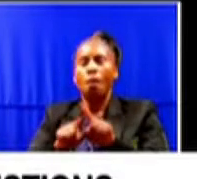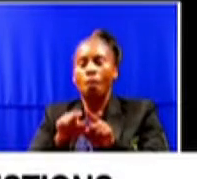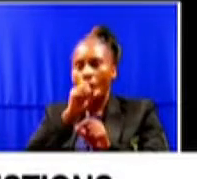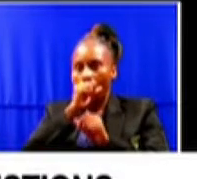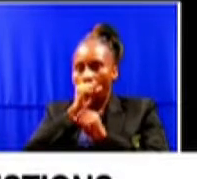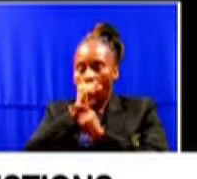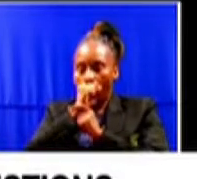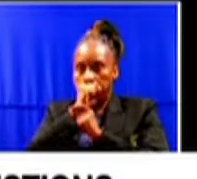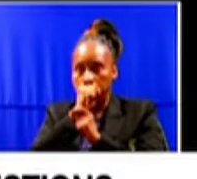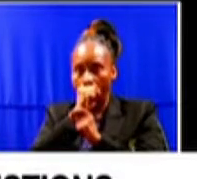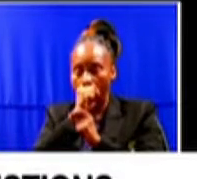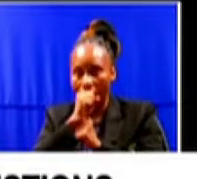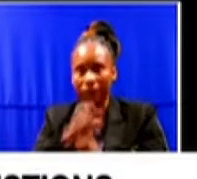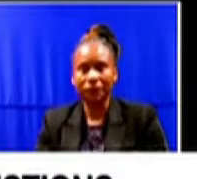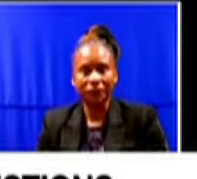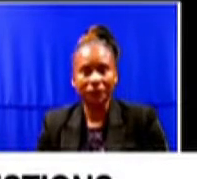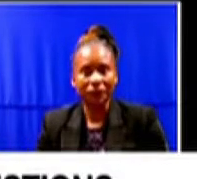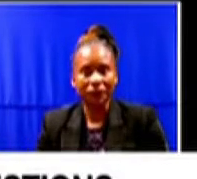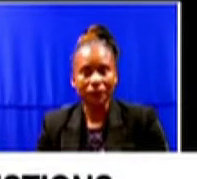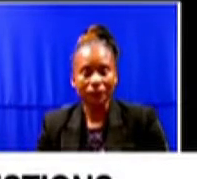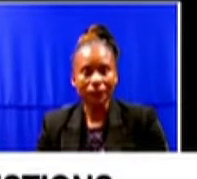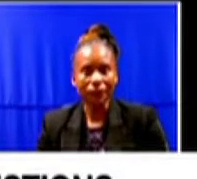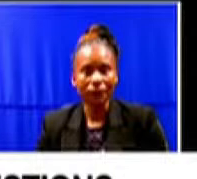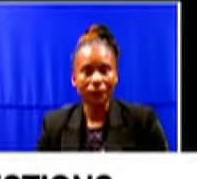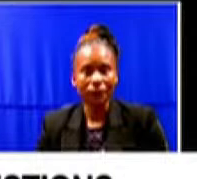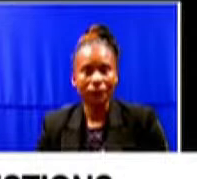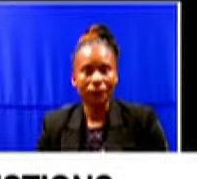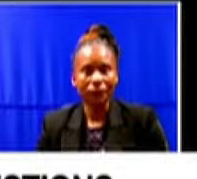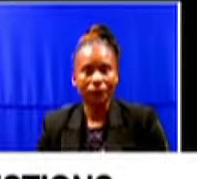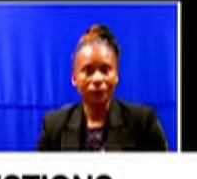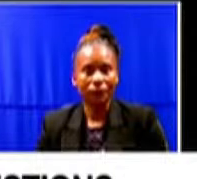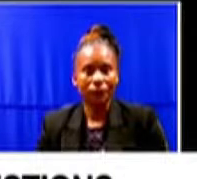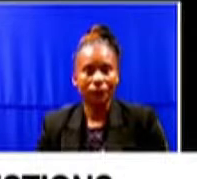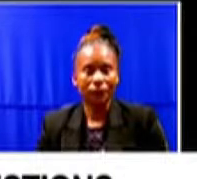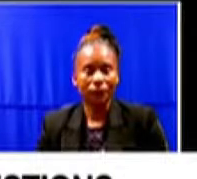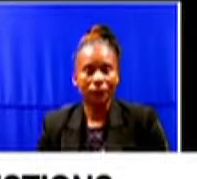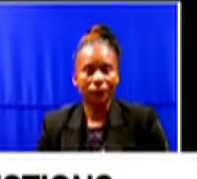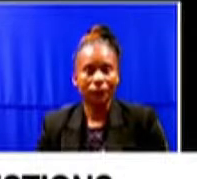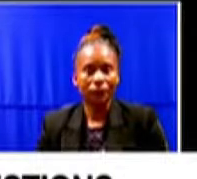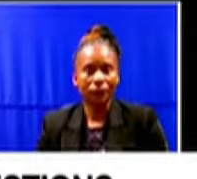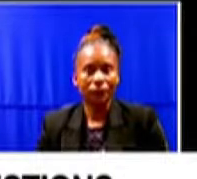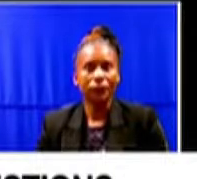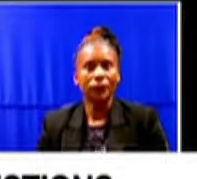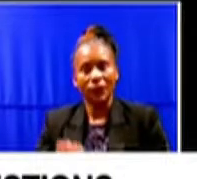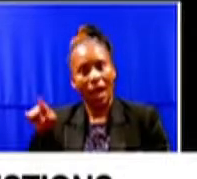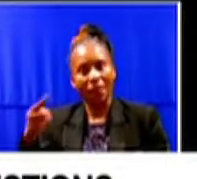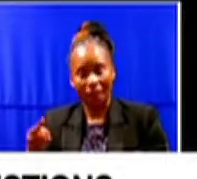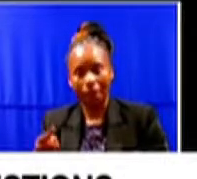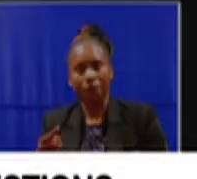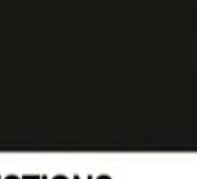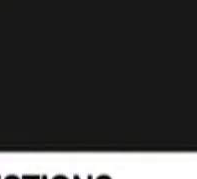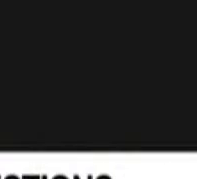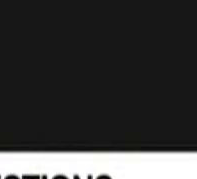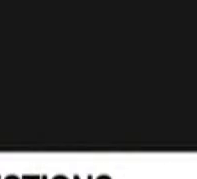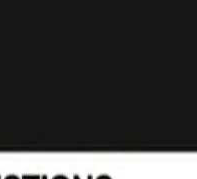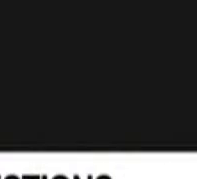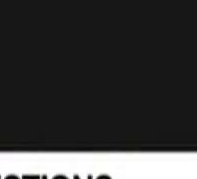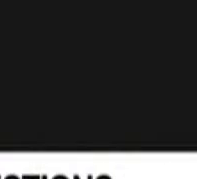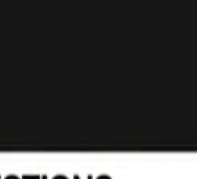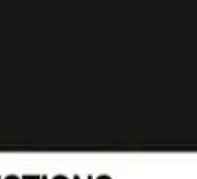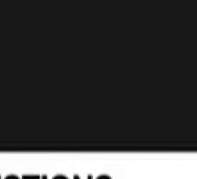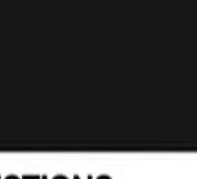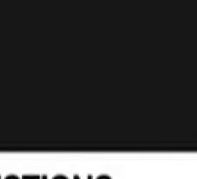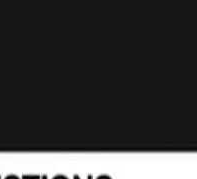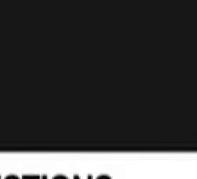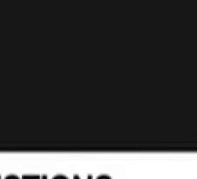have the interest of our people at heart, because all of these other vaccines that are working, he would have by now